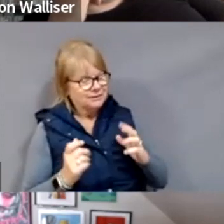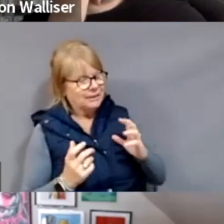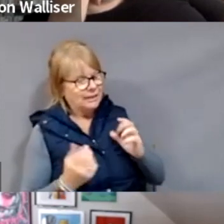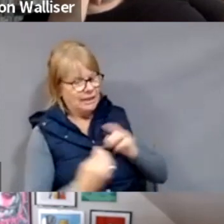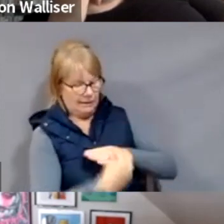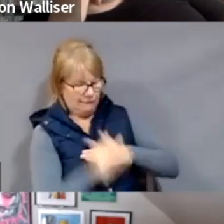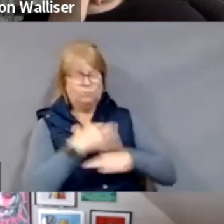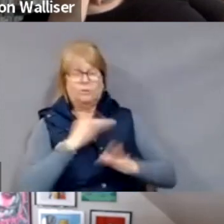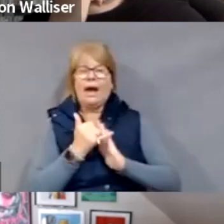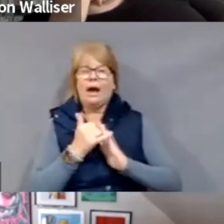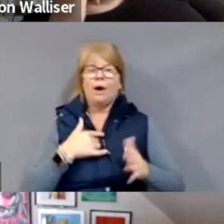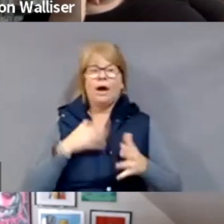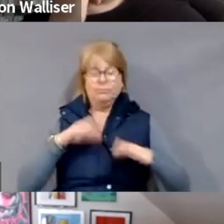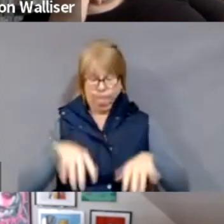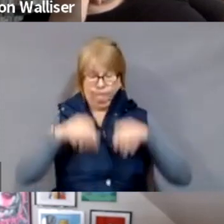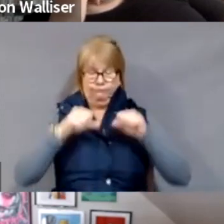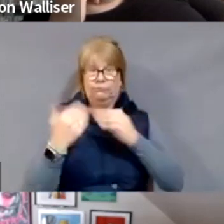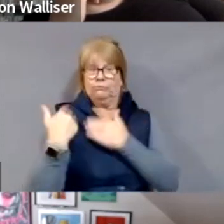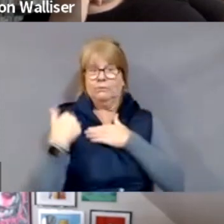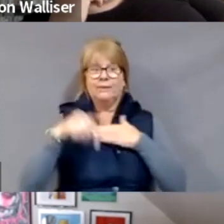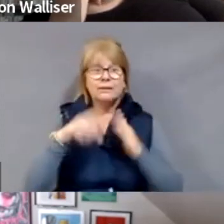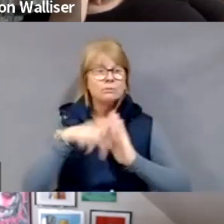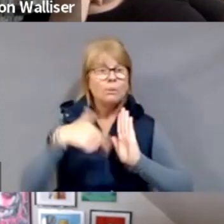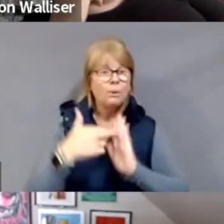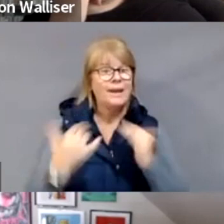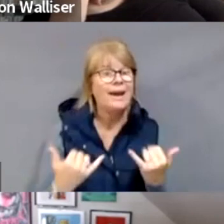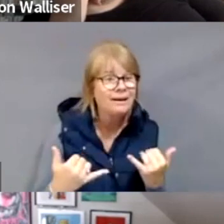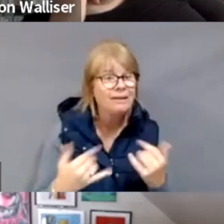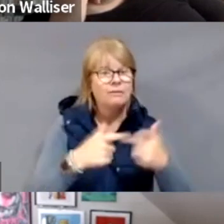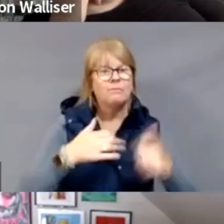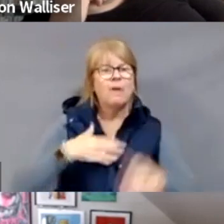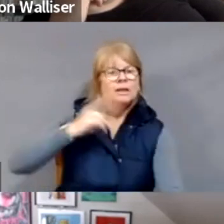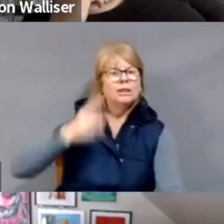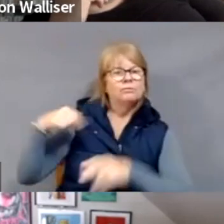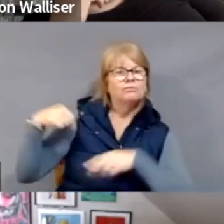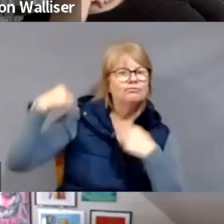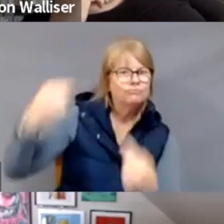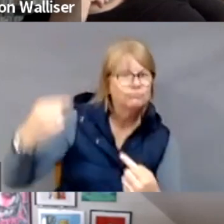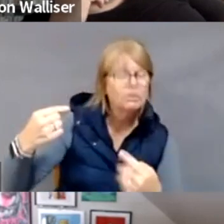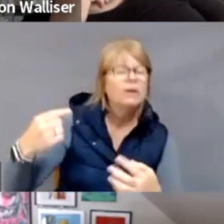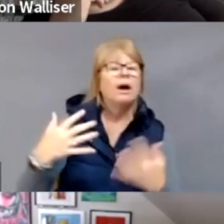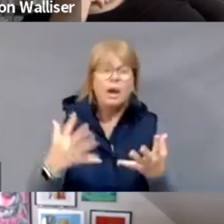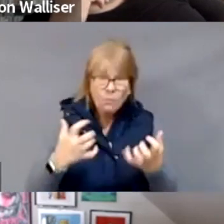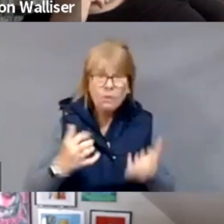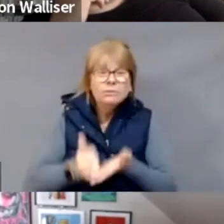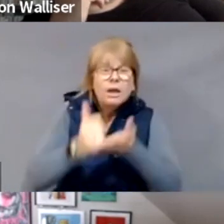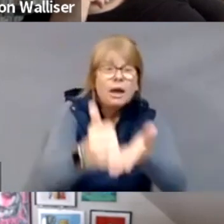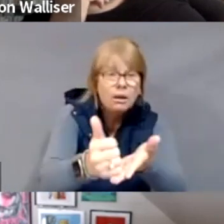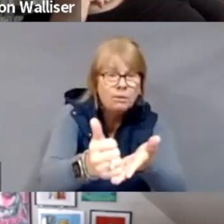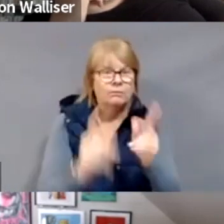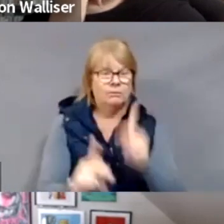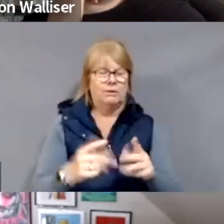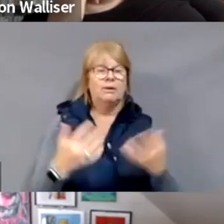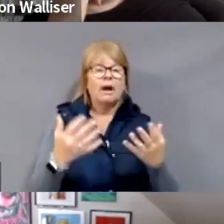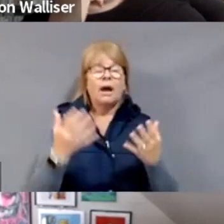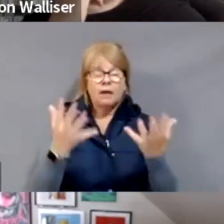provide people with opportunities. I want to help people on their path. I want to, you know, open the door